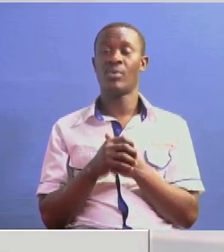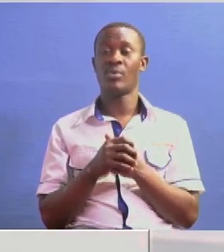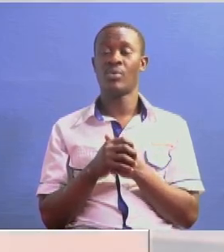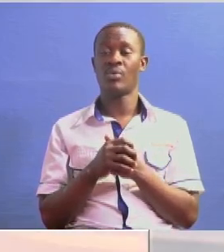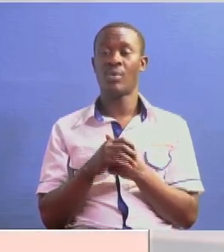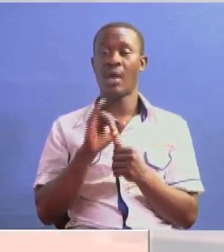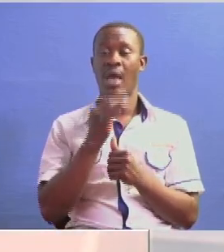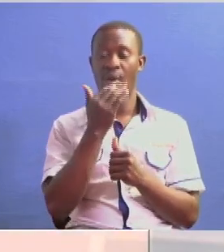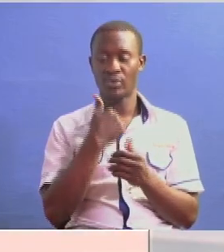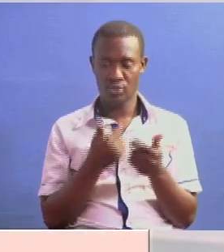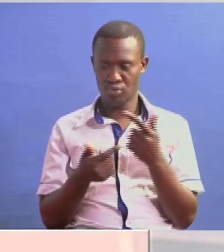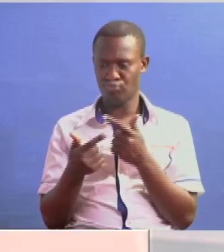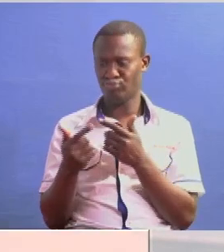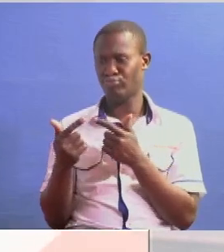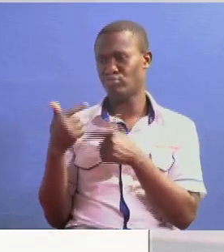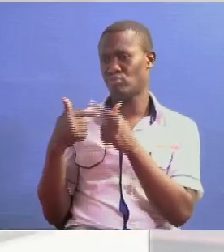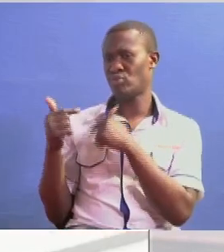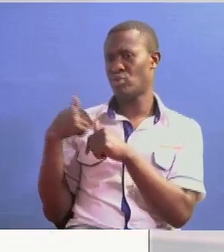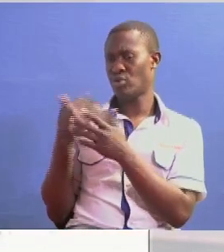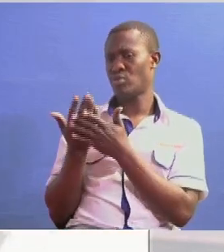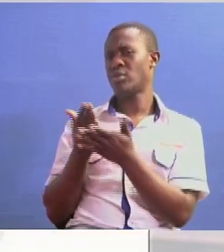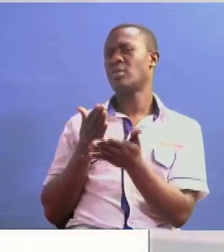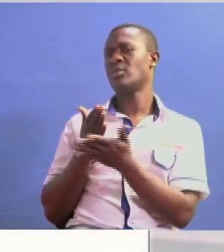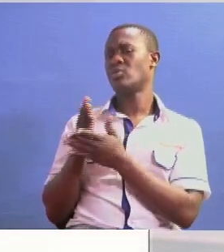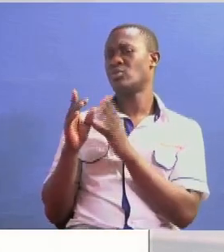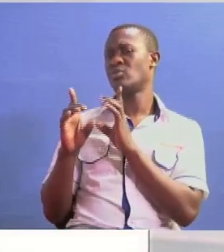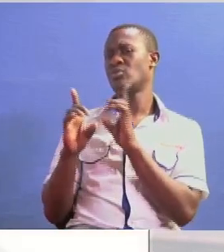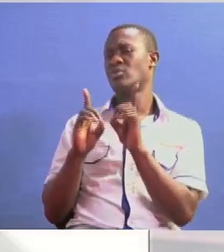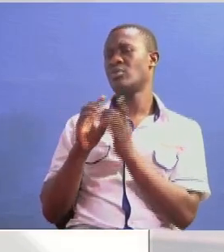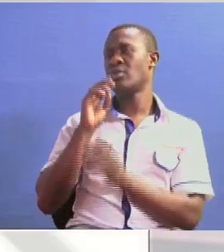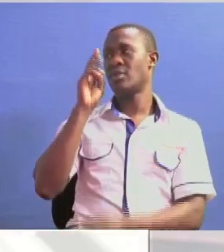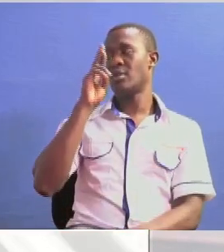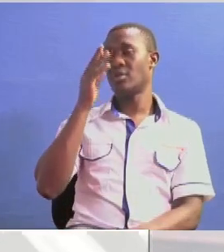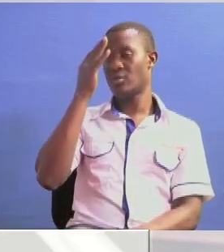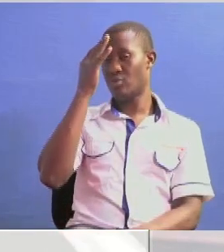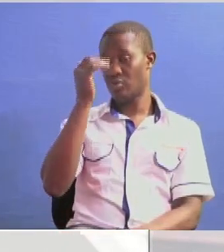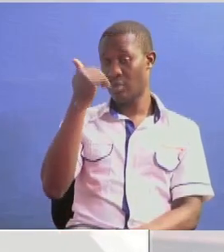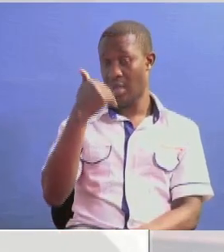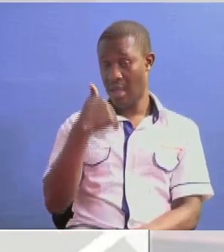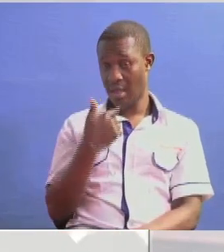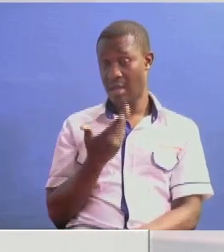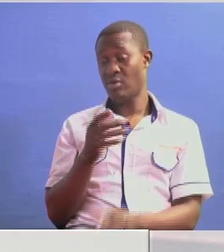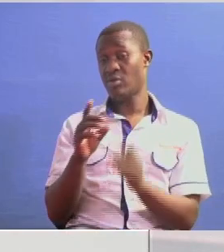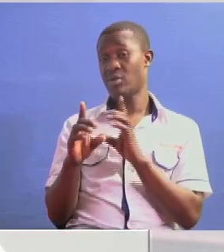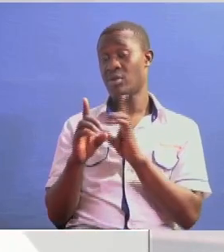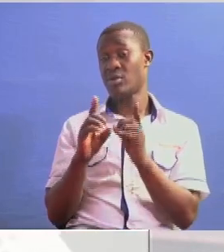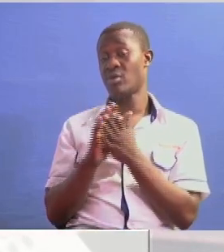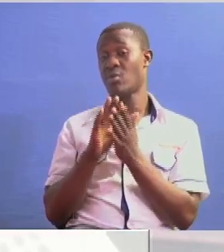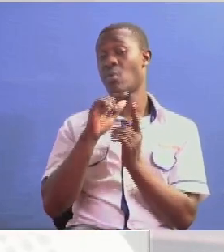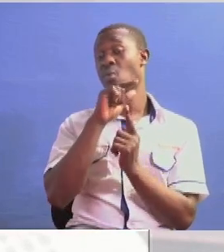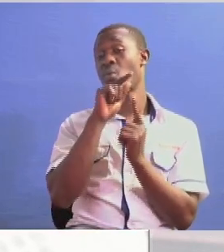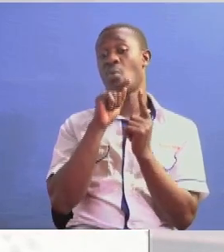to actually, draw you back to the real discussion here. The reason why we are actually having this discussion. When you